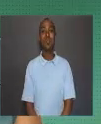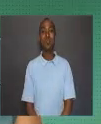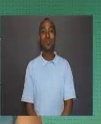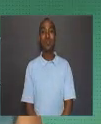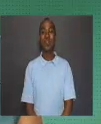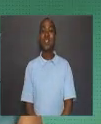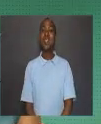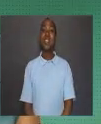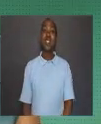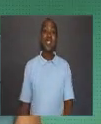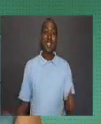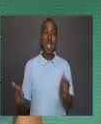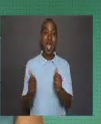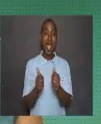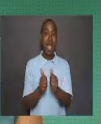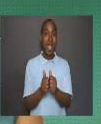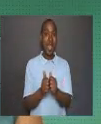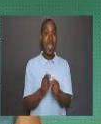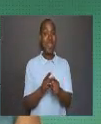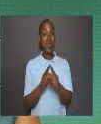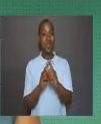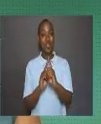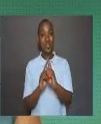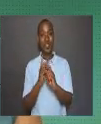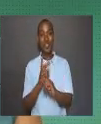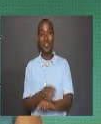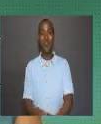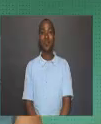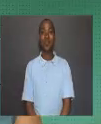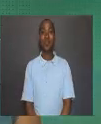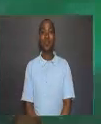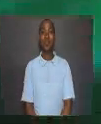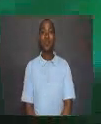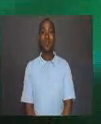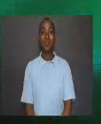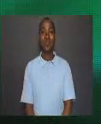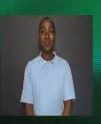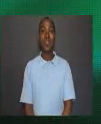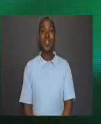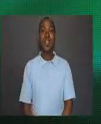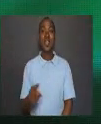blanks. Let us go through the answers together.